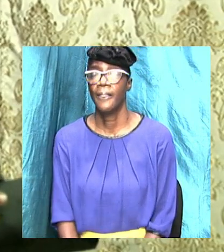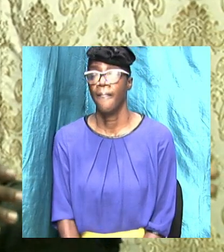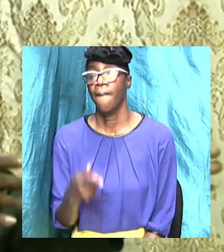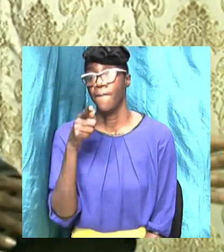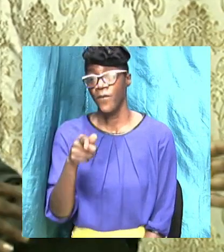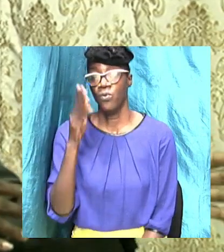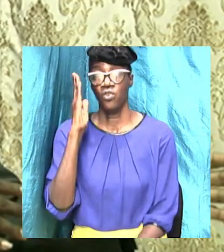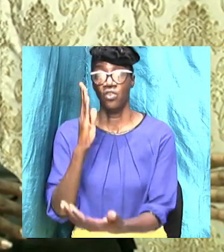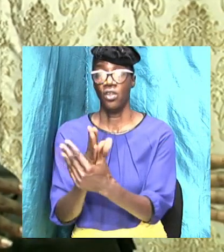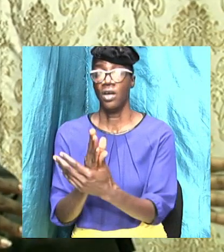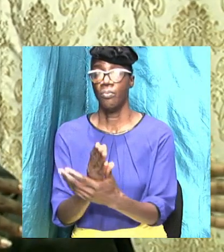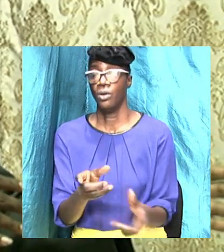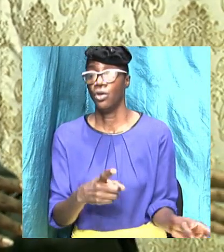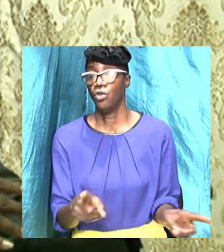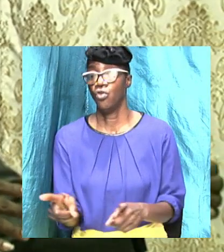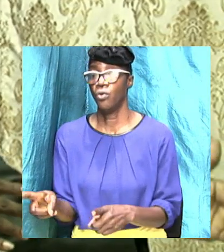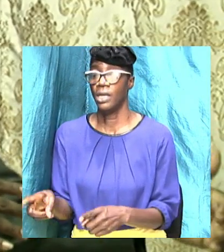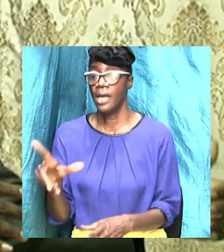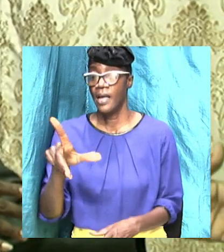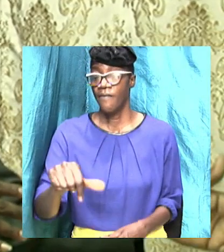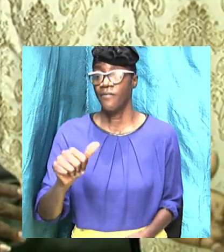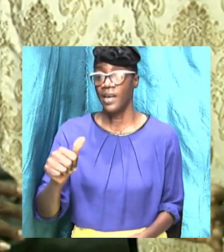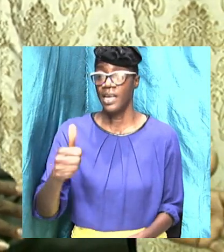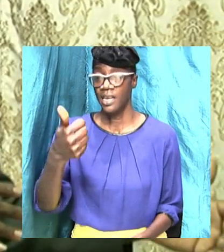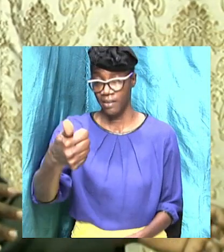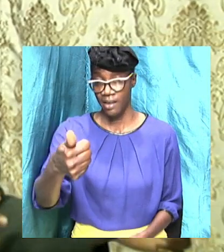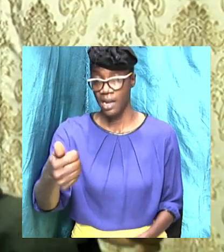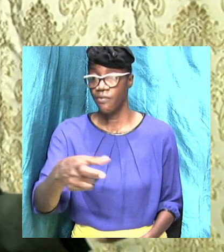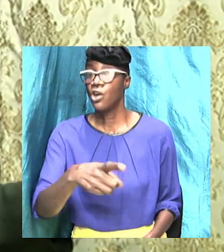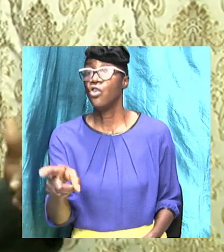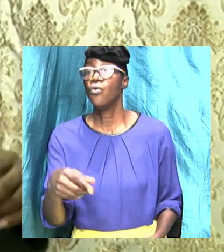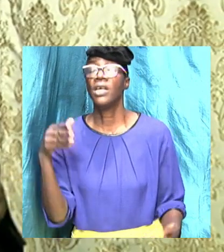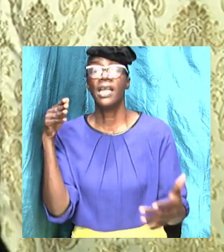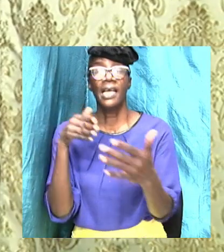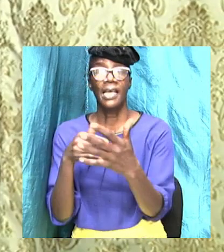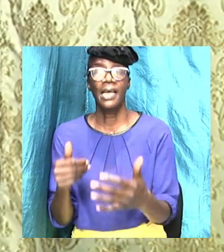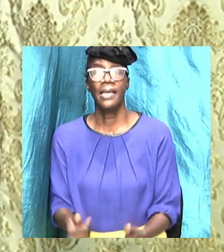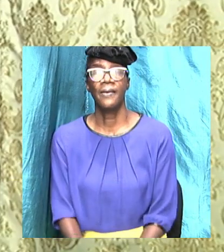you had stopped doing, you find yourself doing them again.